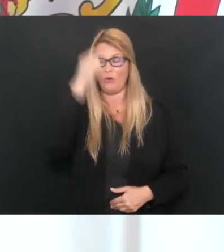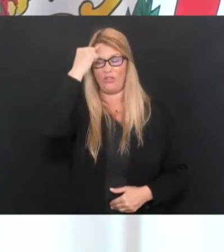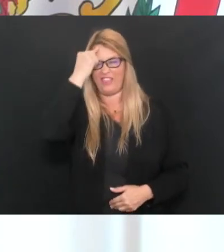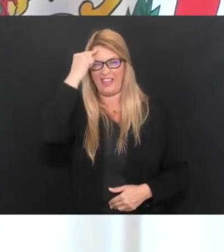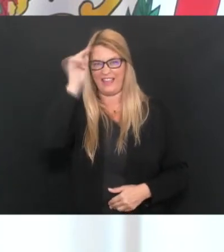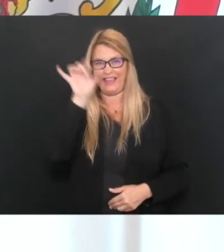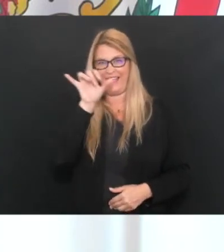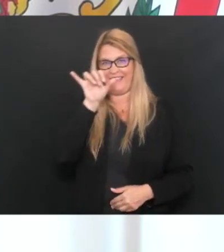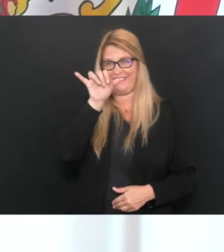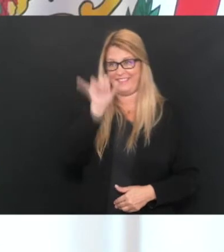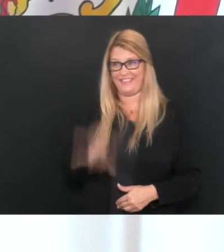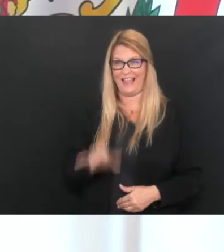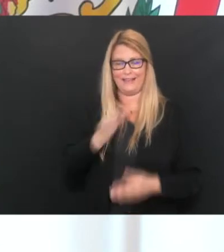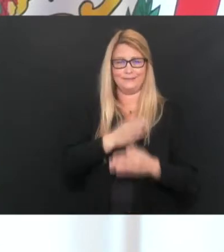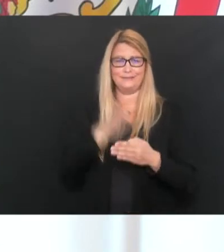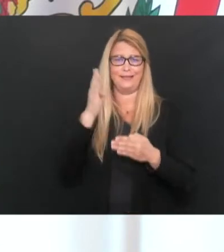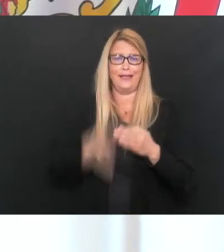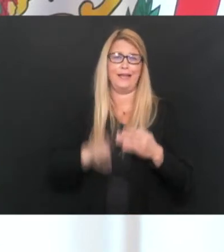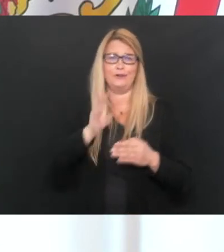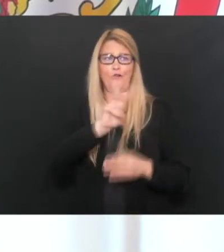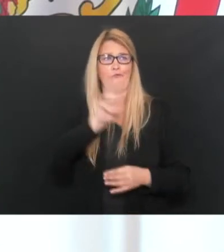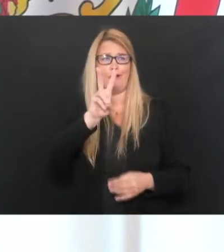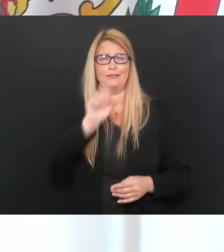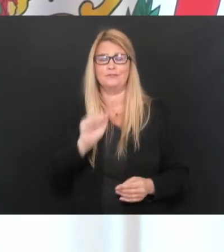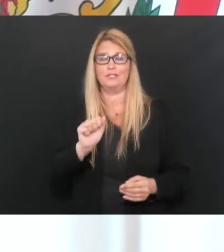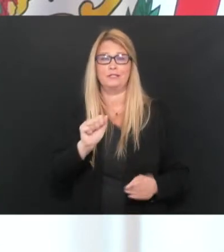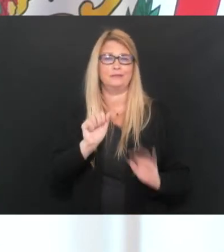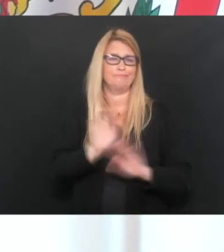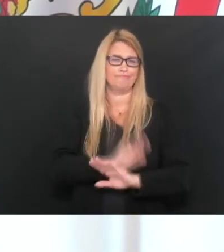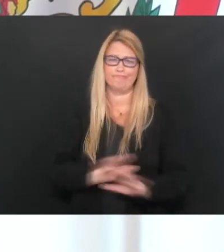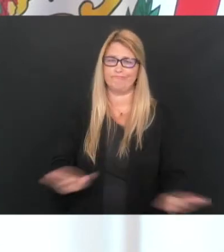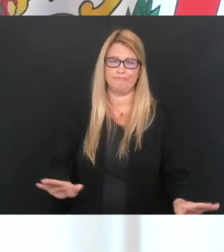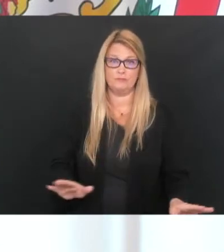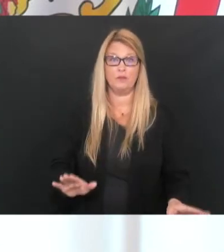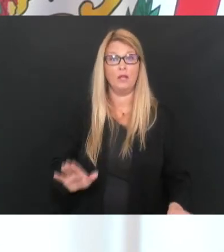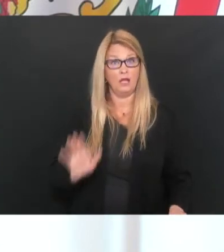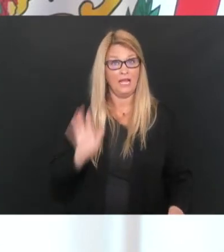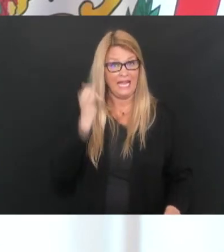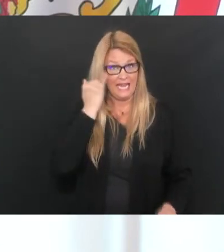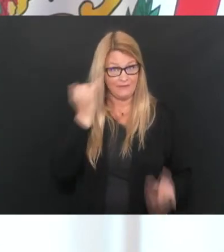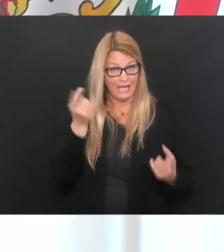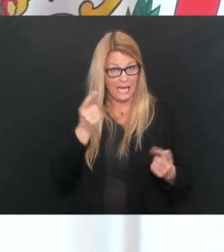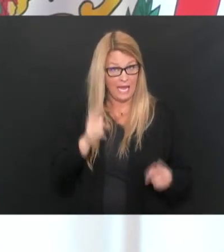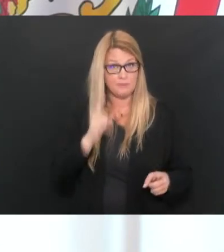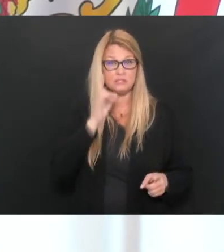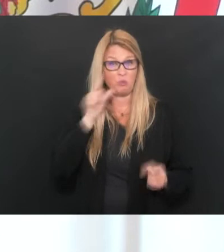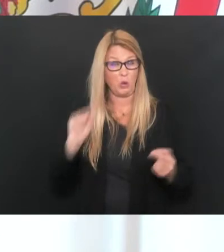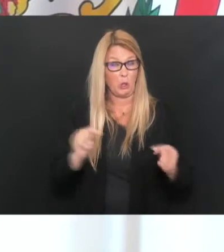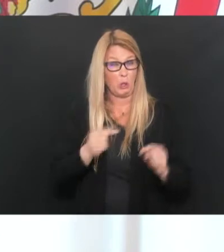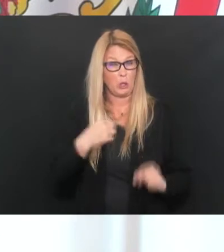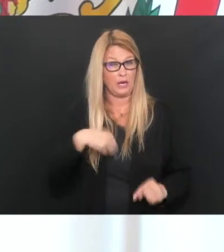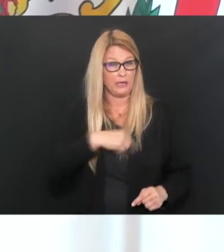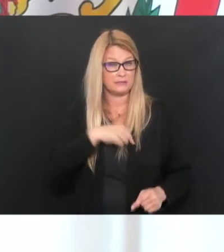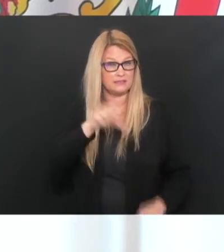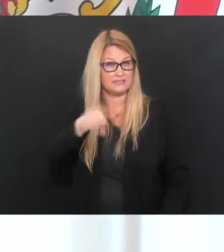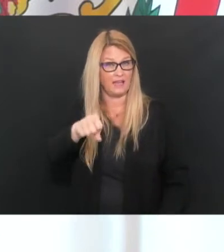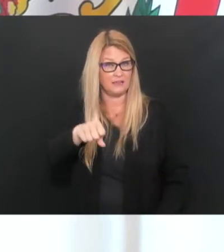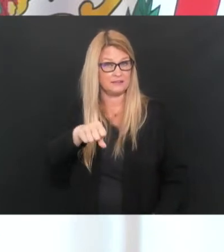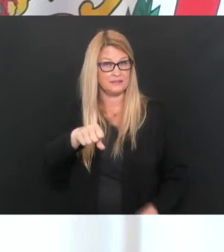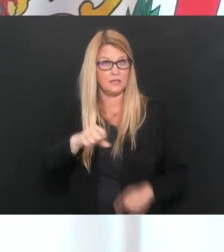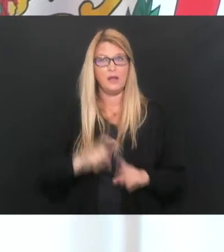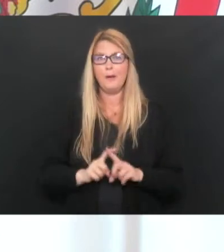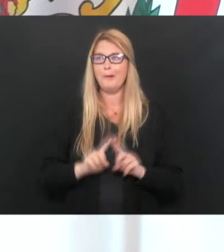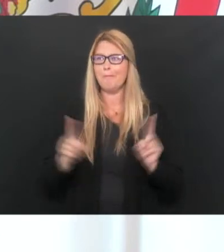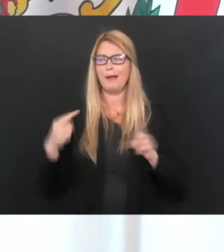to be the end of West Virginia. It will hurt. It will hurt. But one thing we've done, and we've done